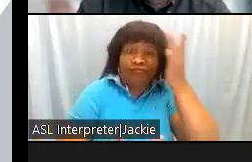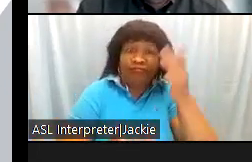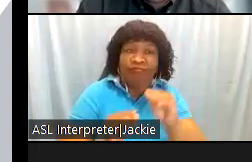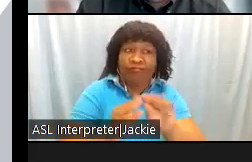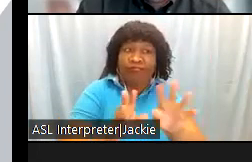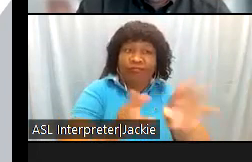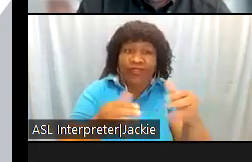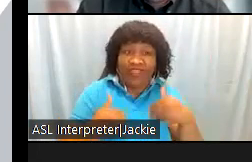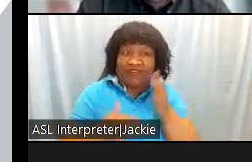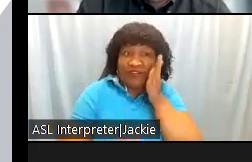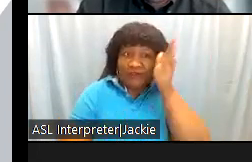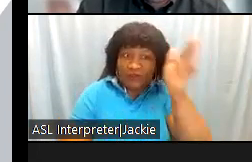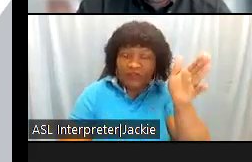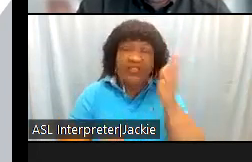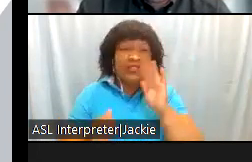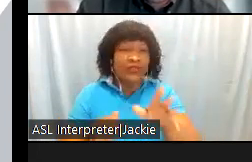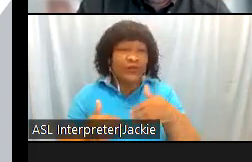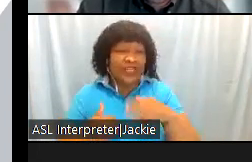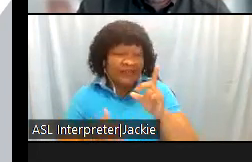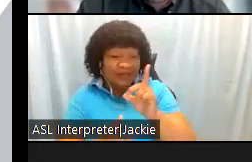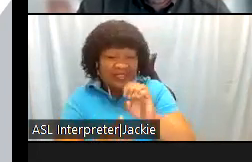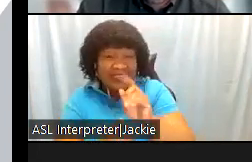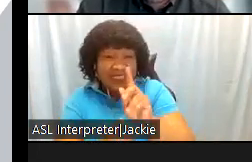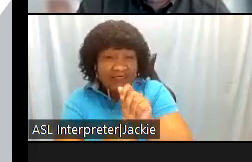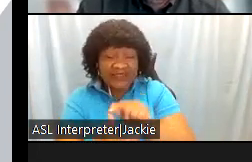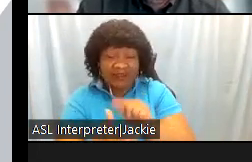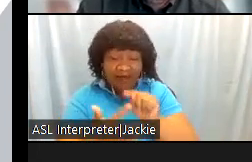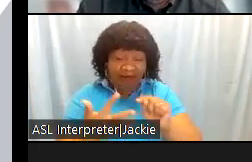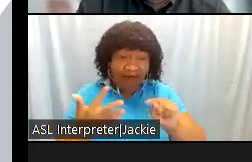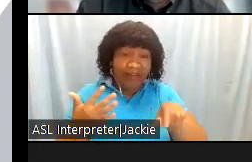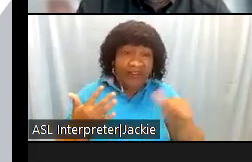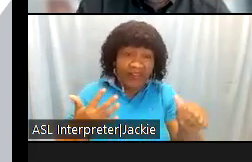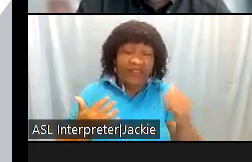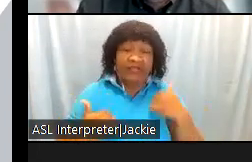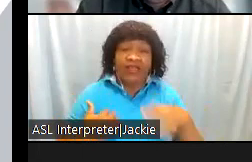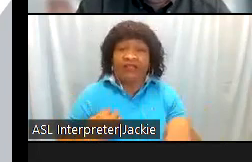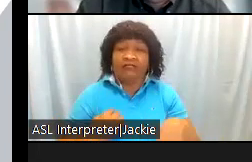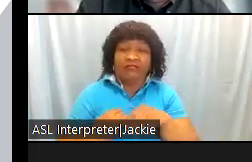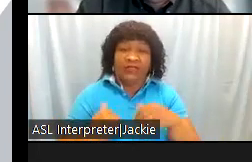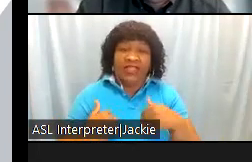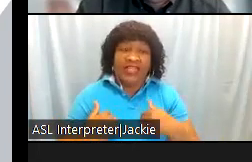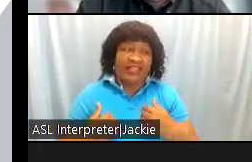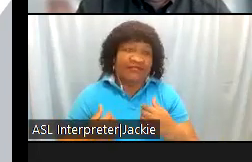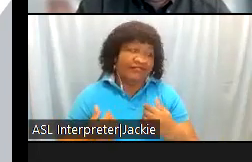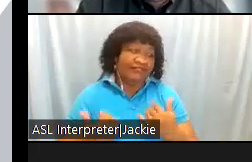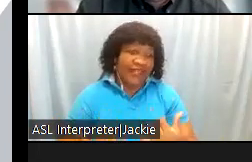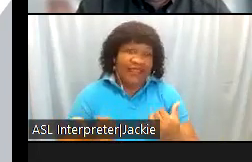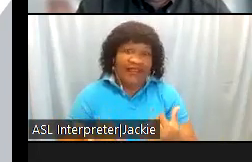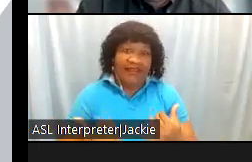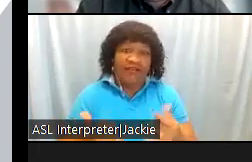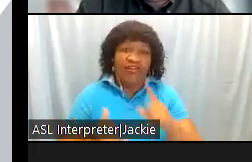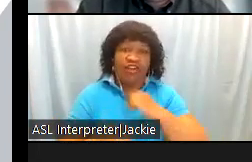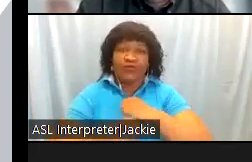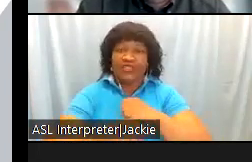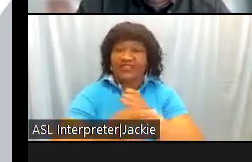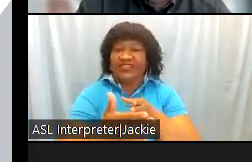had, we had Delta and we've had others as well. So actually having ones that now are protecting